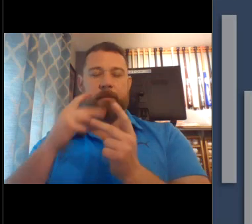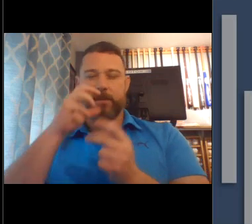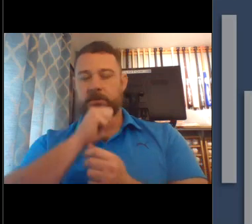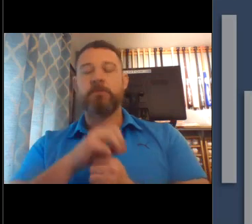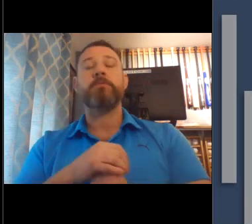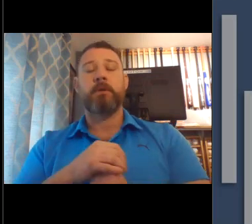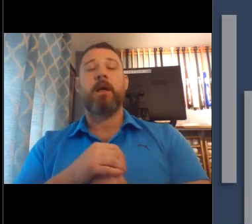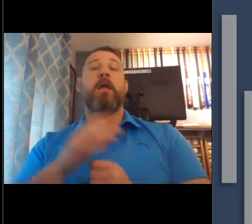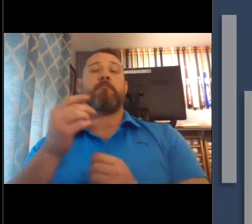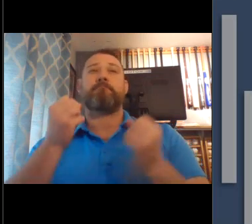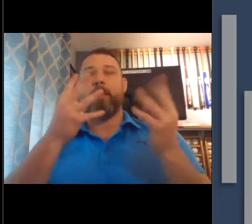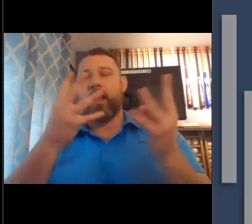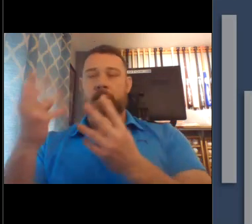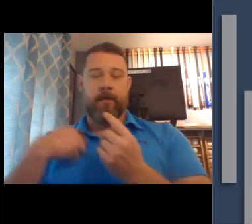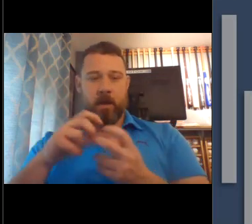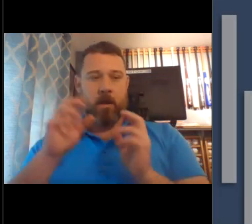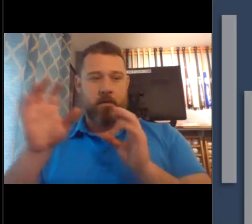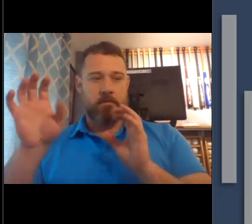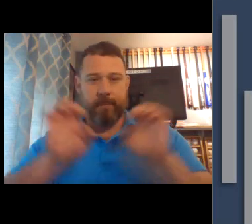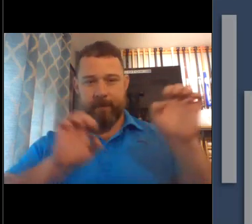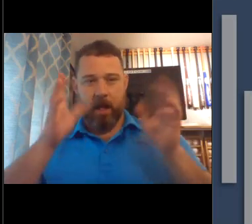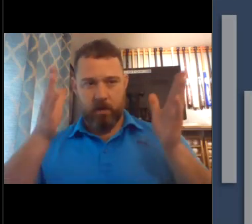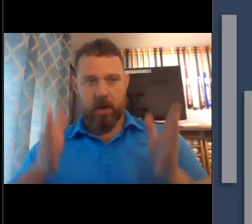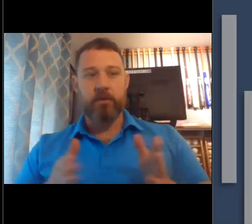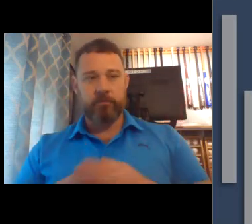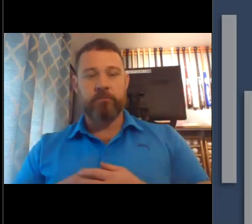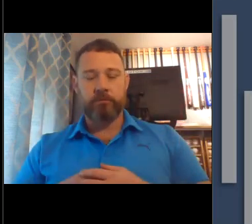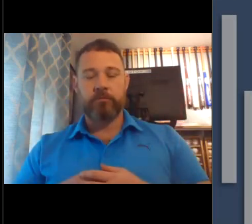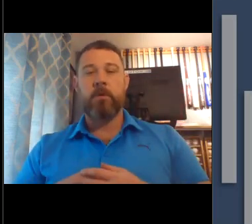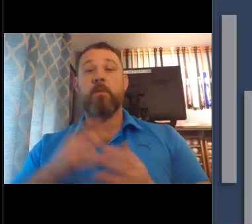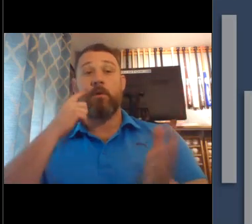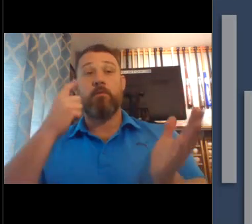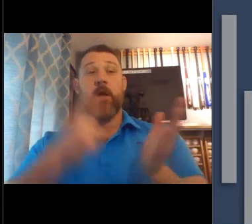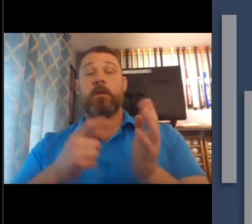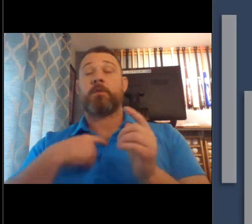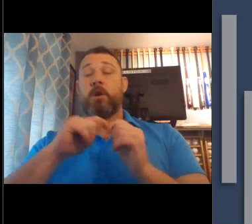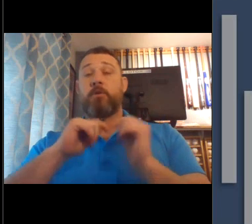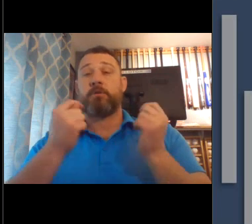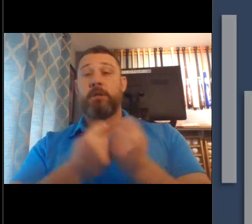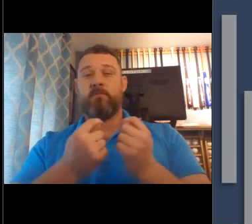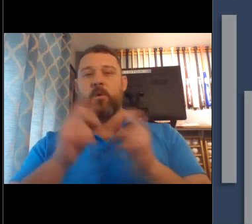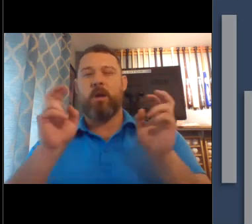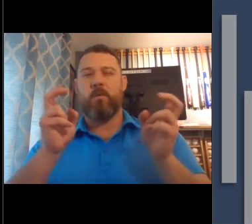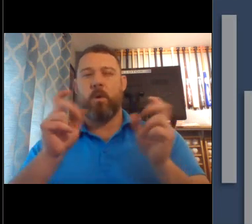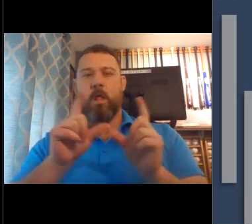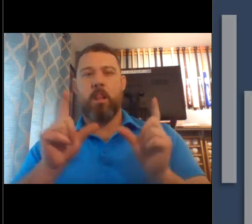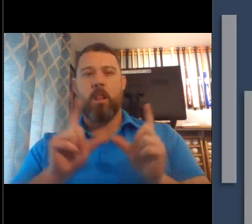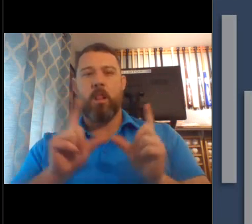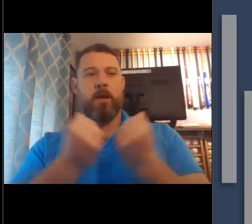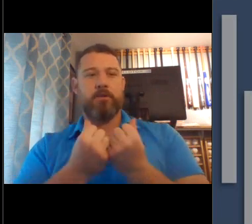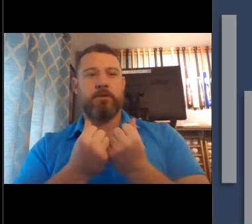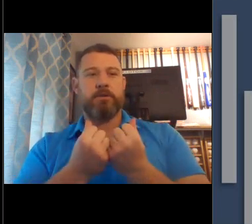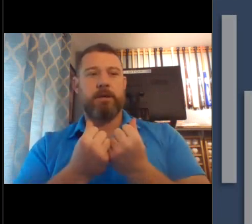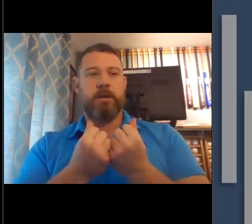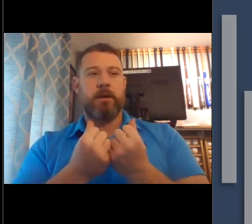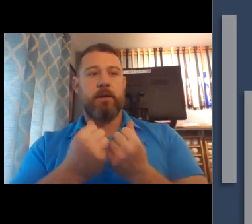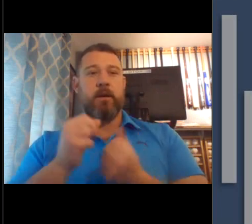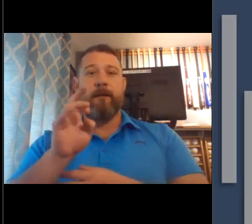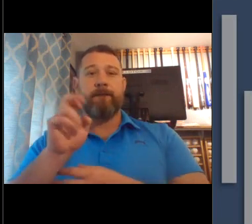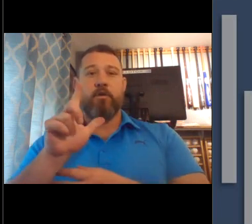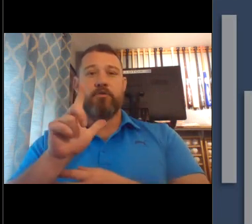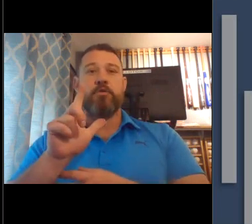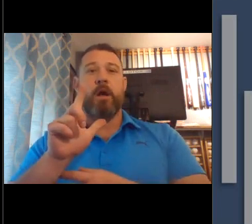evaluators. I want to recognize the efforts of our team with a quote from one local agency who said, "The virtual site meeting that